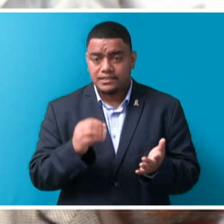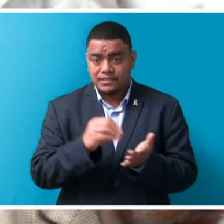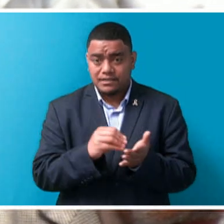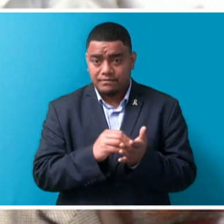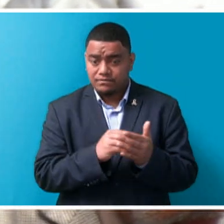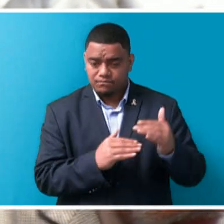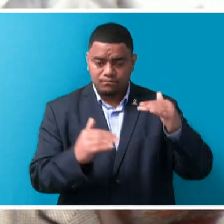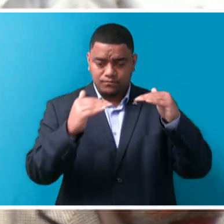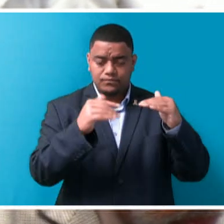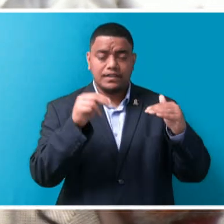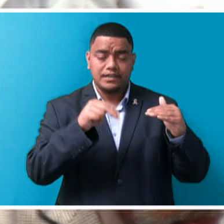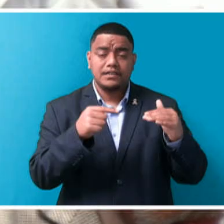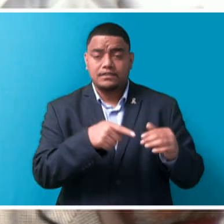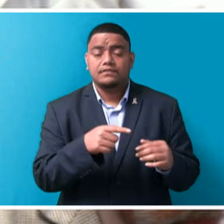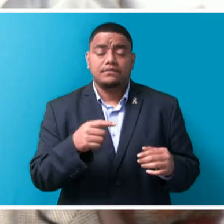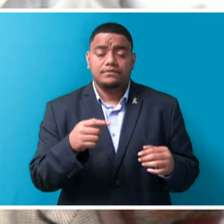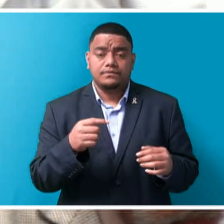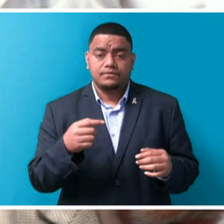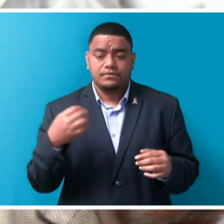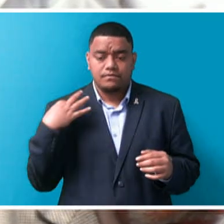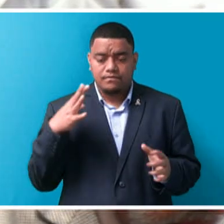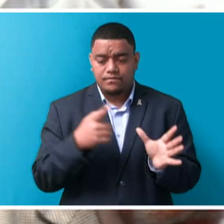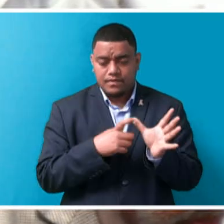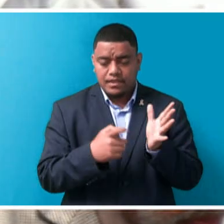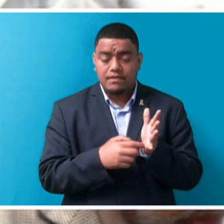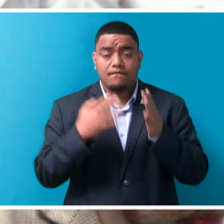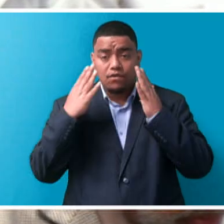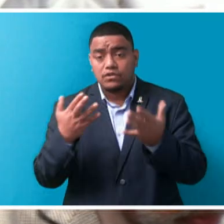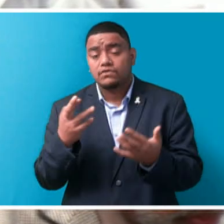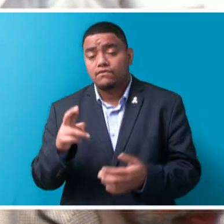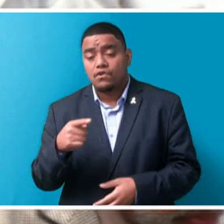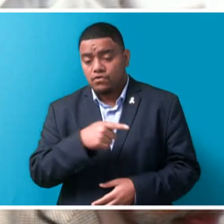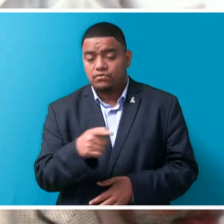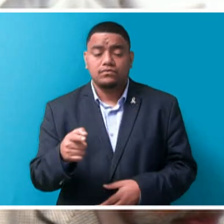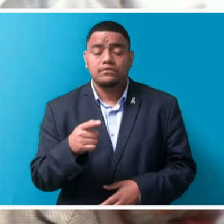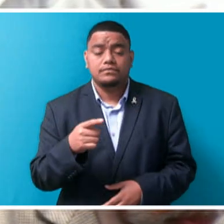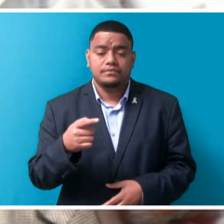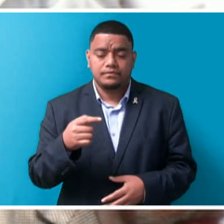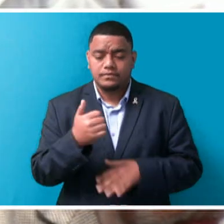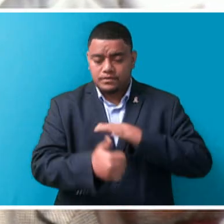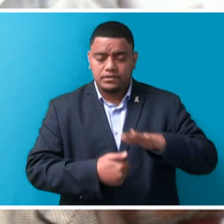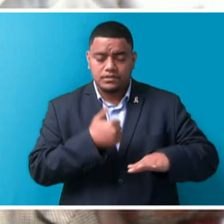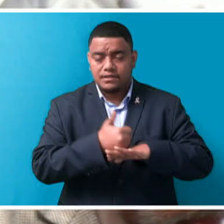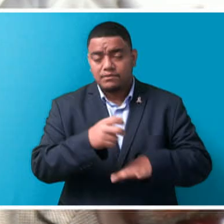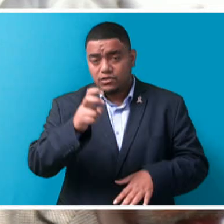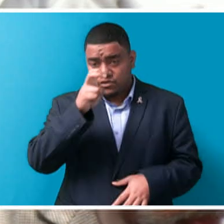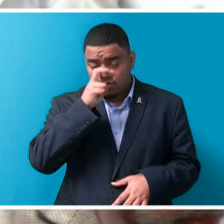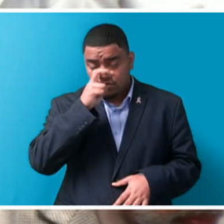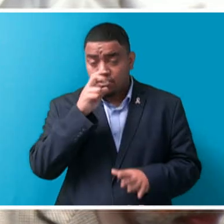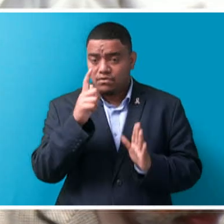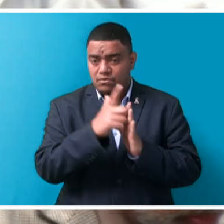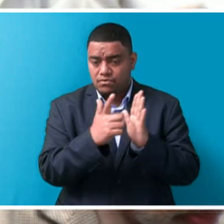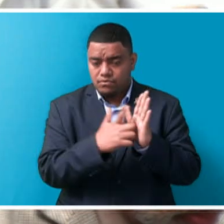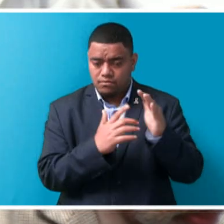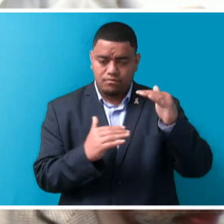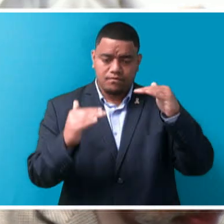standards required to operationalize the Principal Act. Specifically, these regulations will establish strict statutory requirements